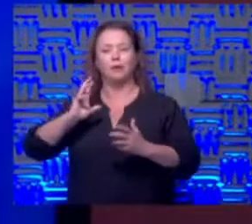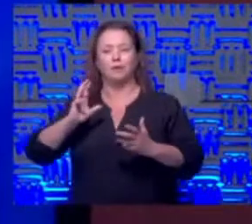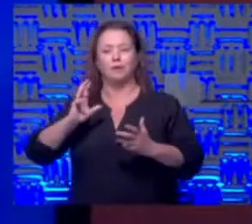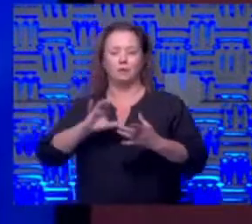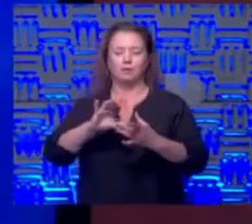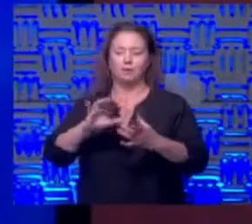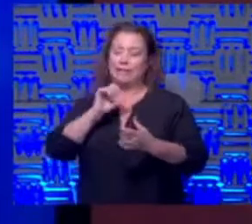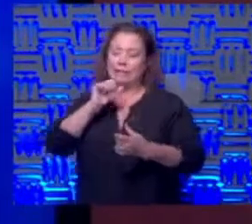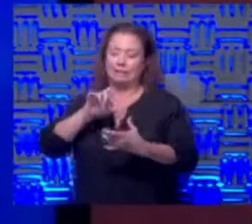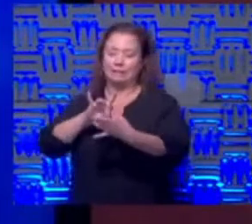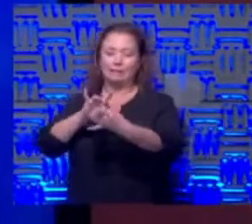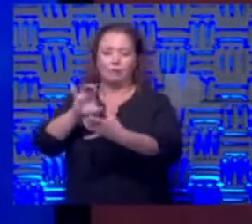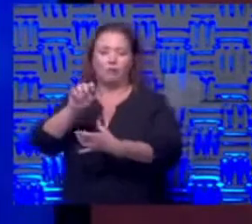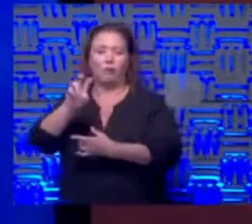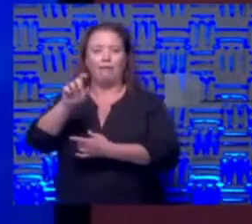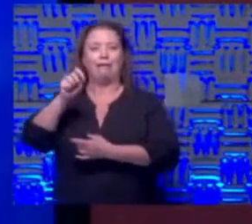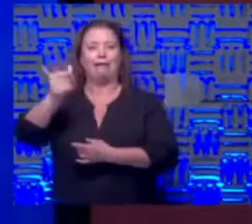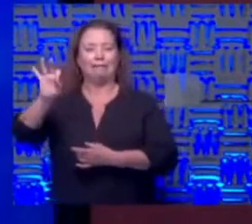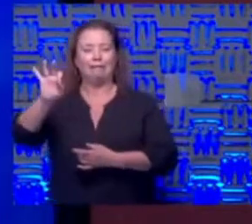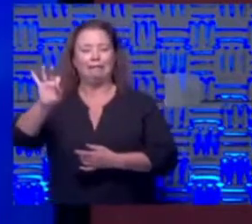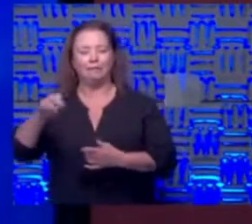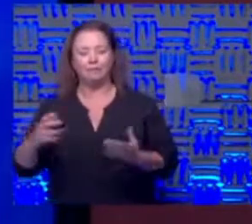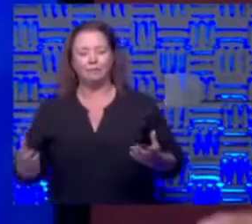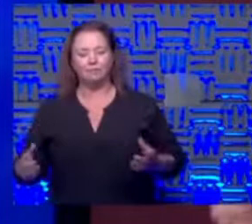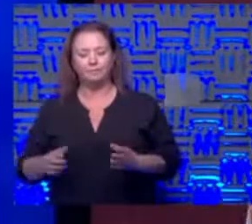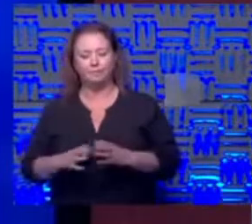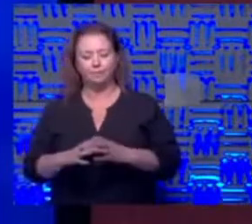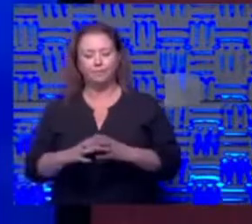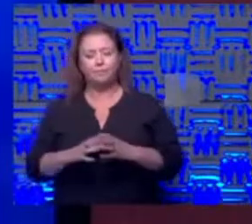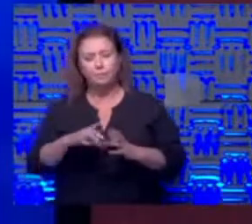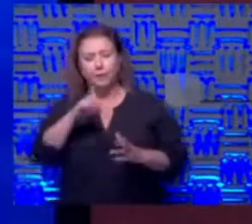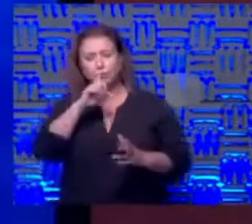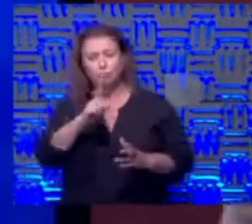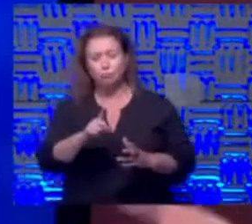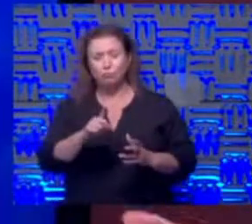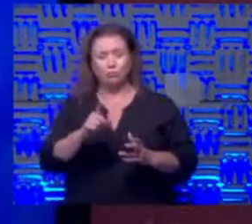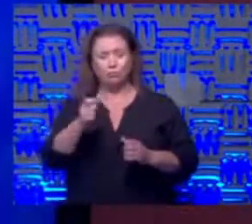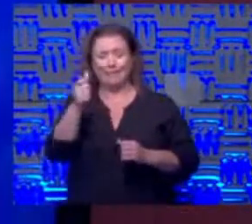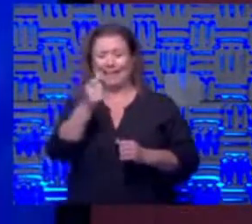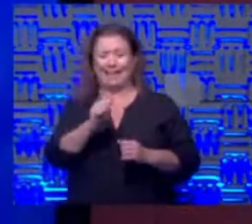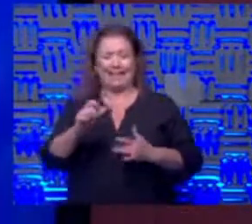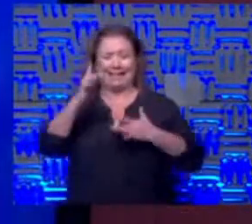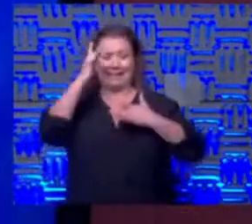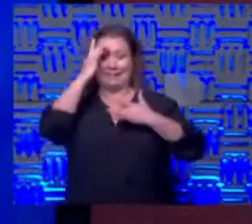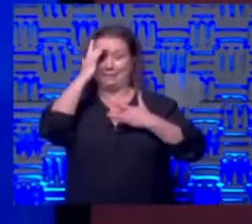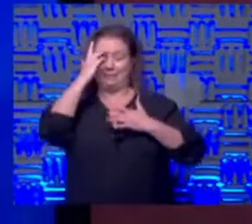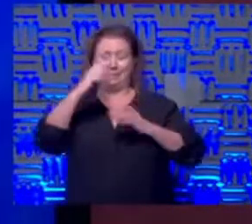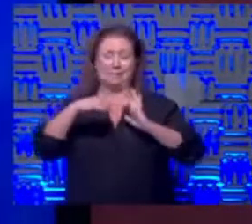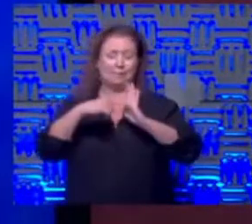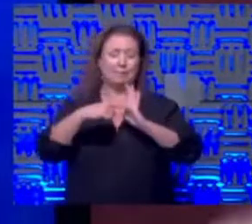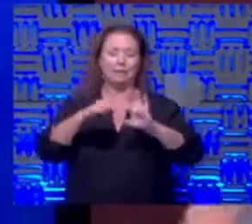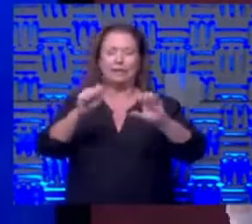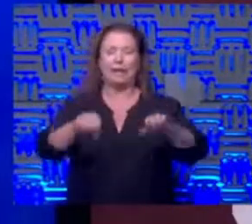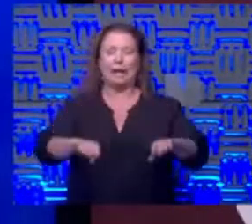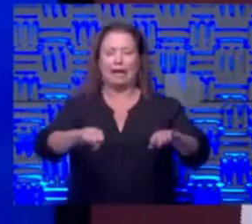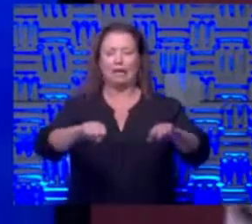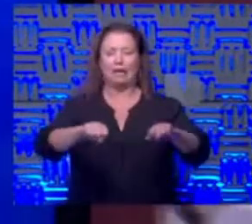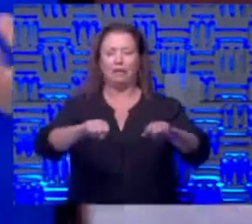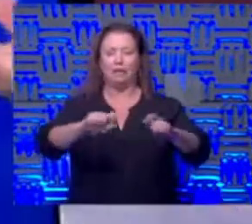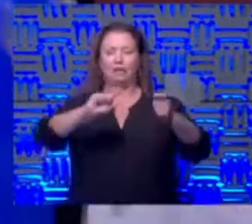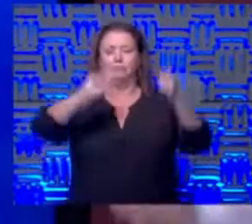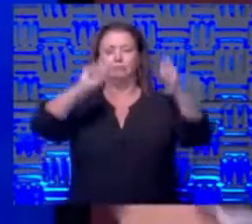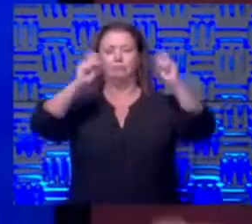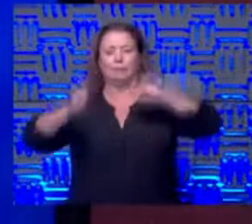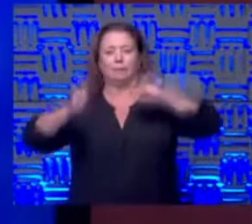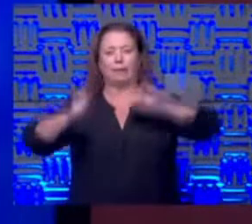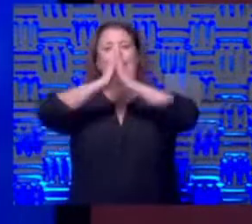causes COVID-19. So it's true that pretty much any symptom can be a manifestation, but some are much more